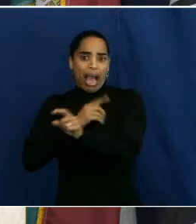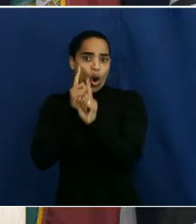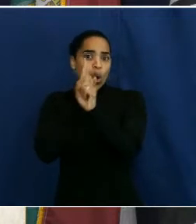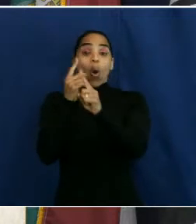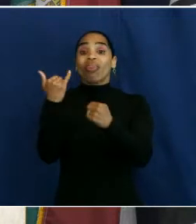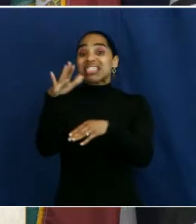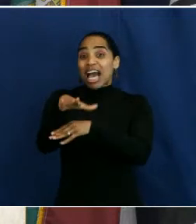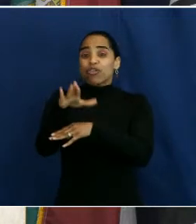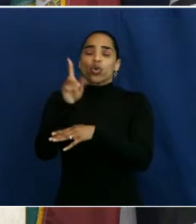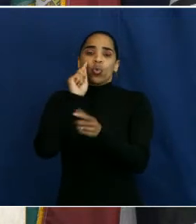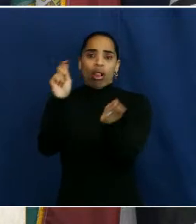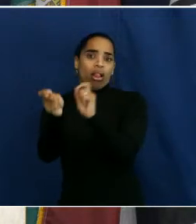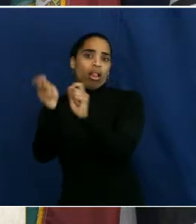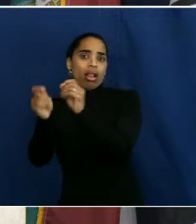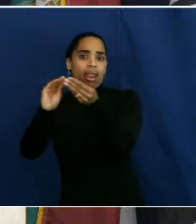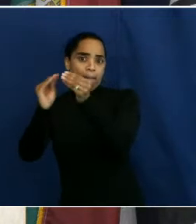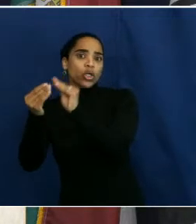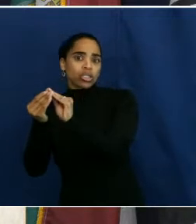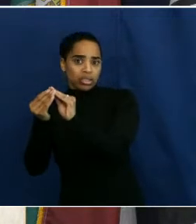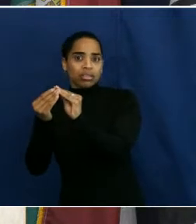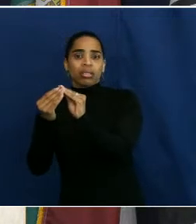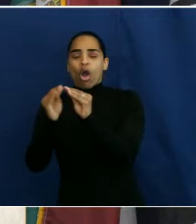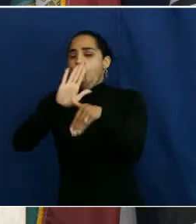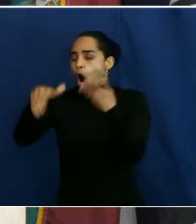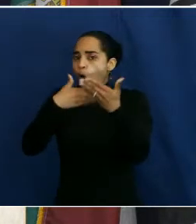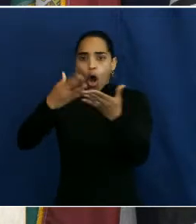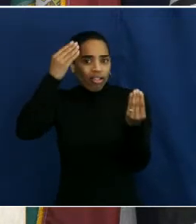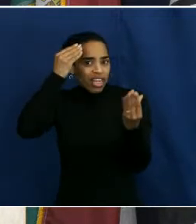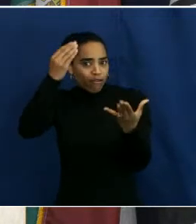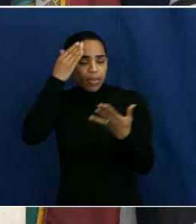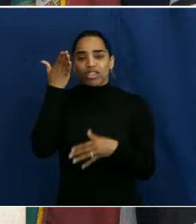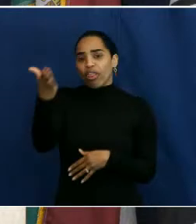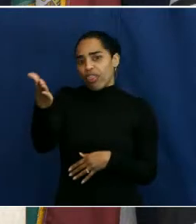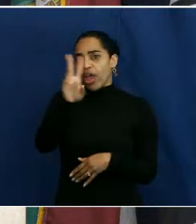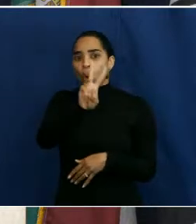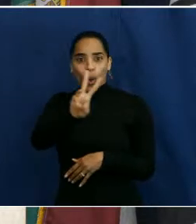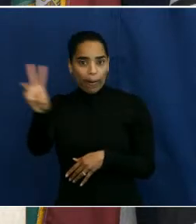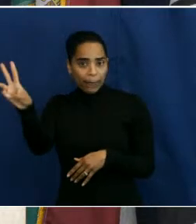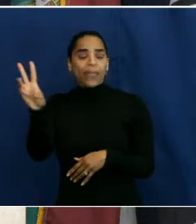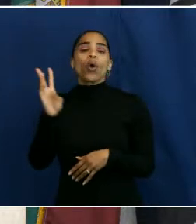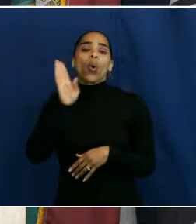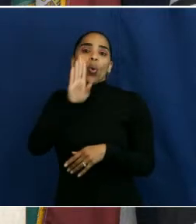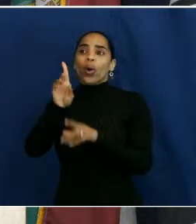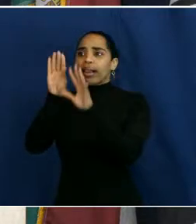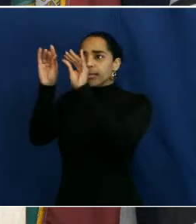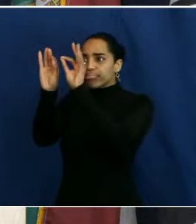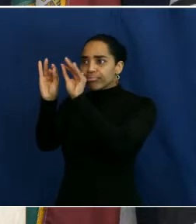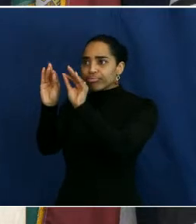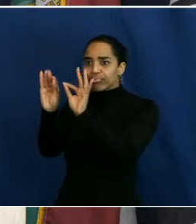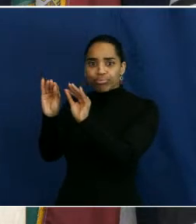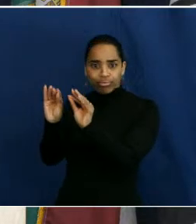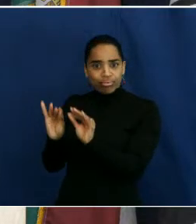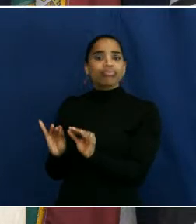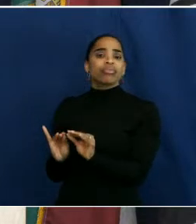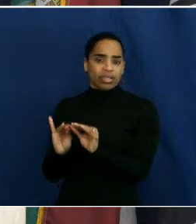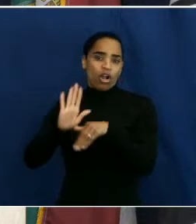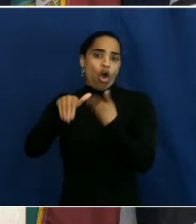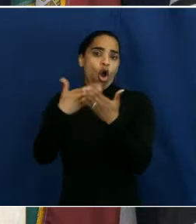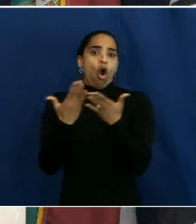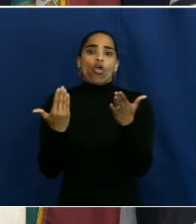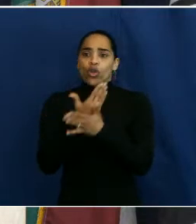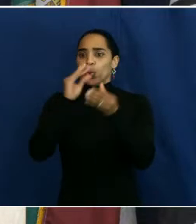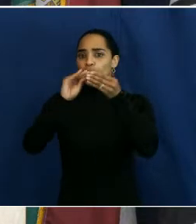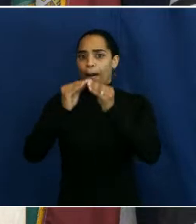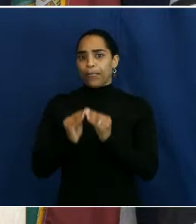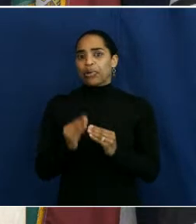afternoon. All of the same data is available, and all of the same data will be reported. We're just changing the configuration or the